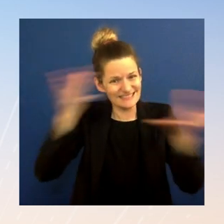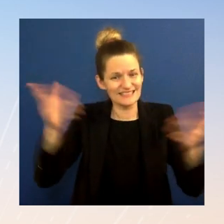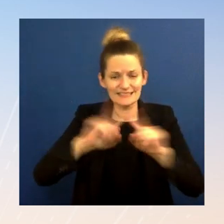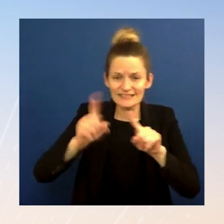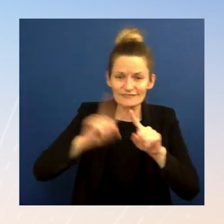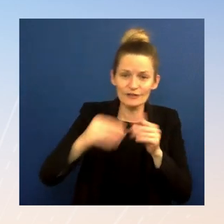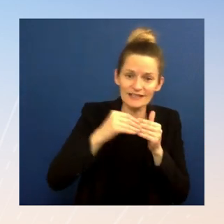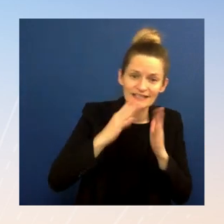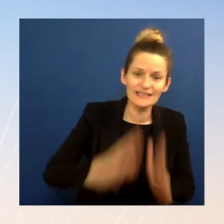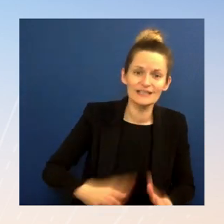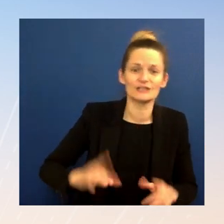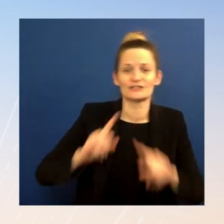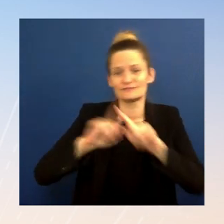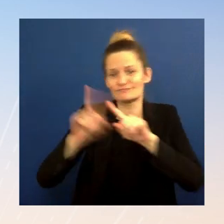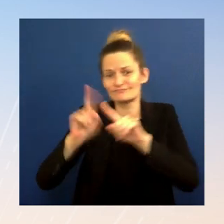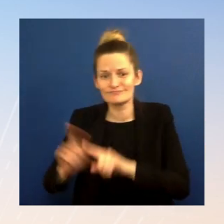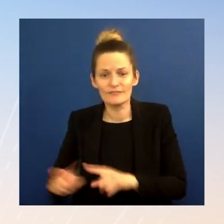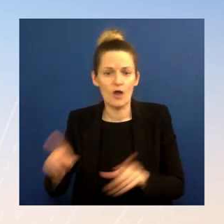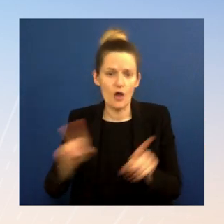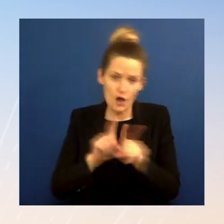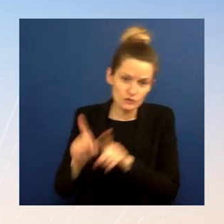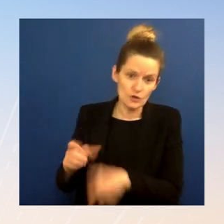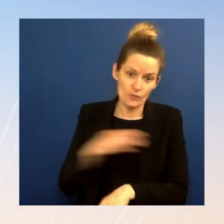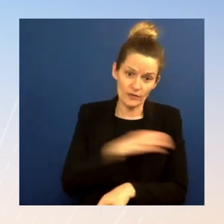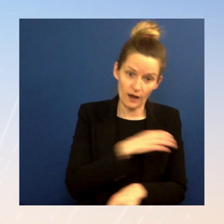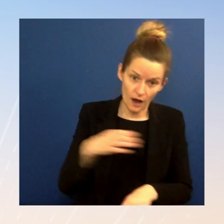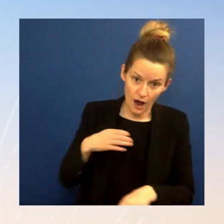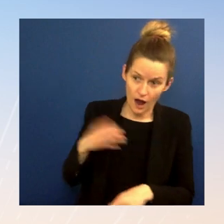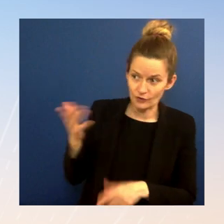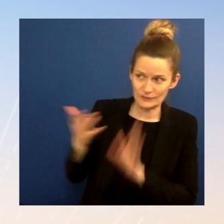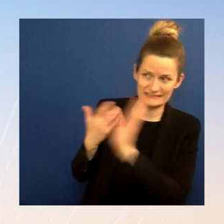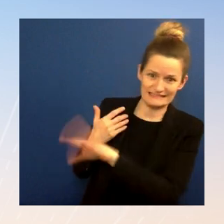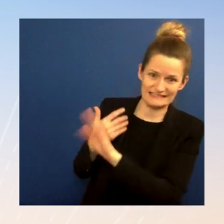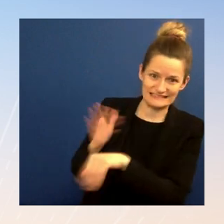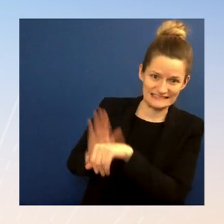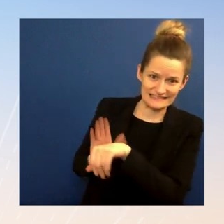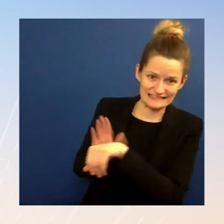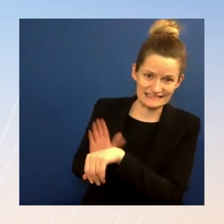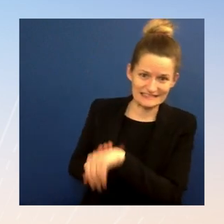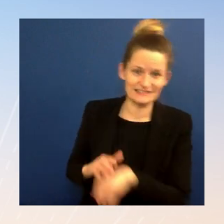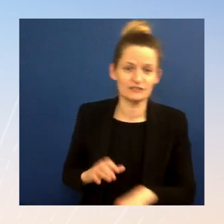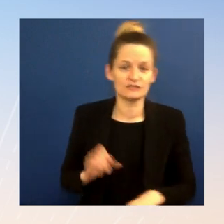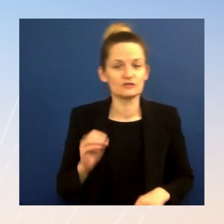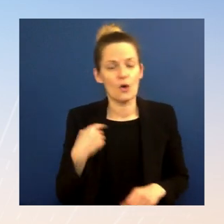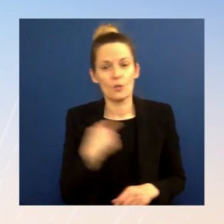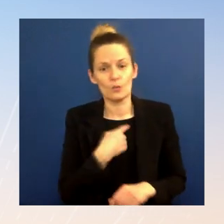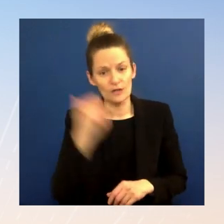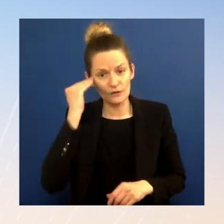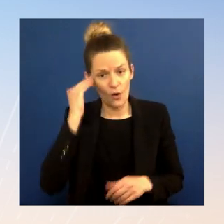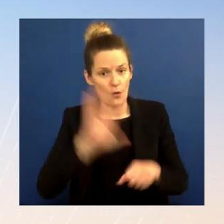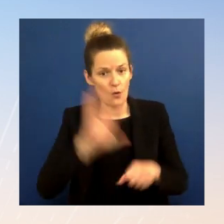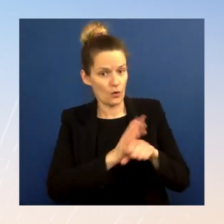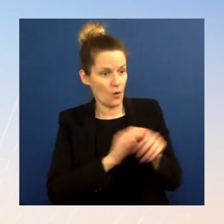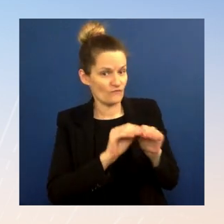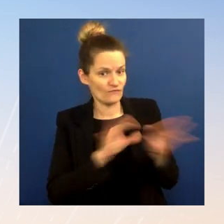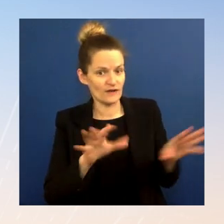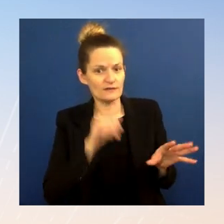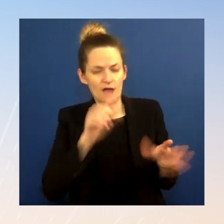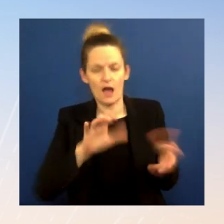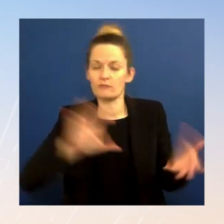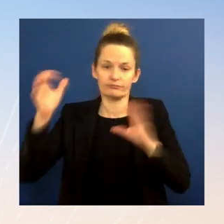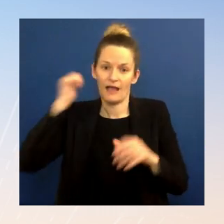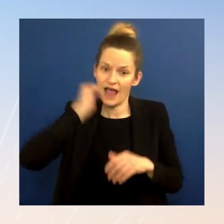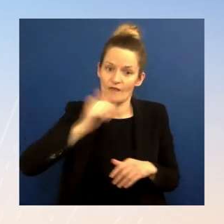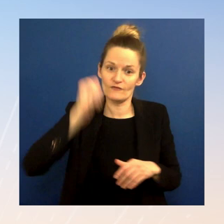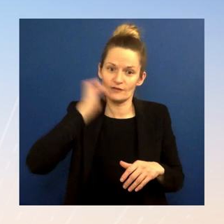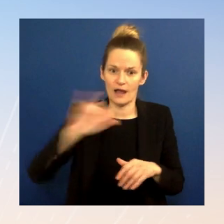Congress, is that just because COVID isn't disrupting some of our lives in certain communities as much as it was a few weeks ago, it doesn't mean it's